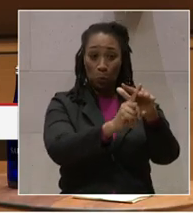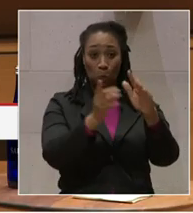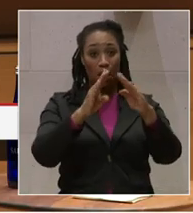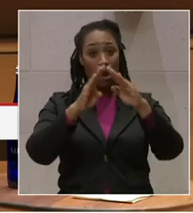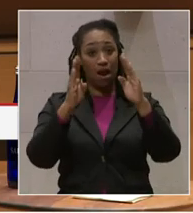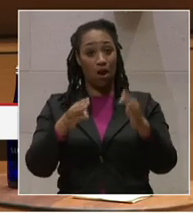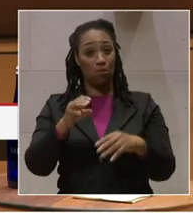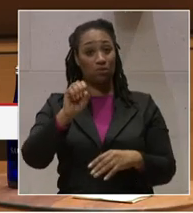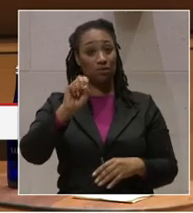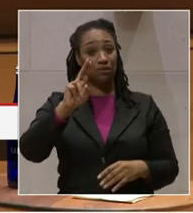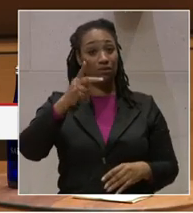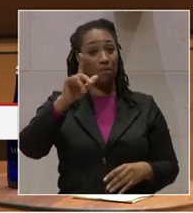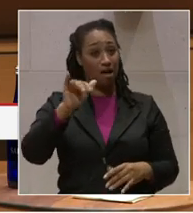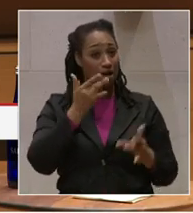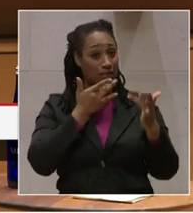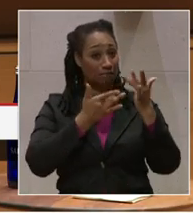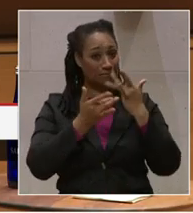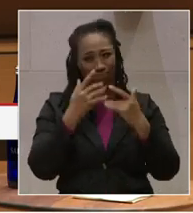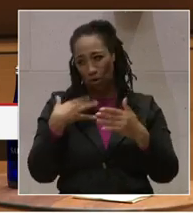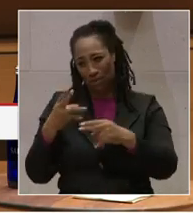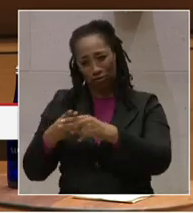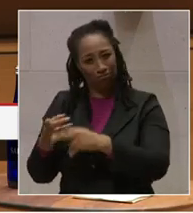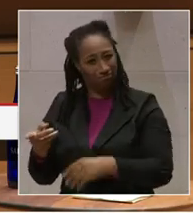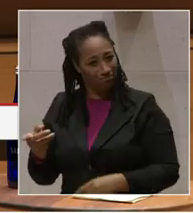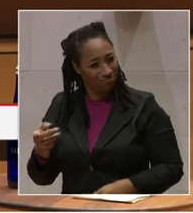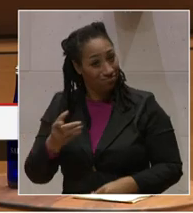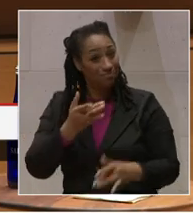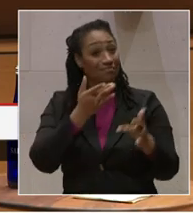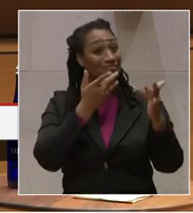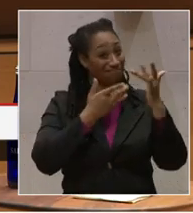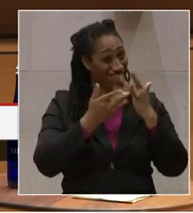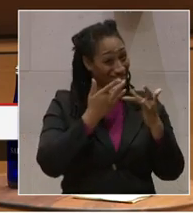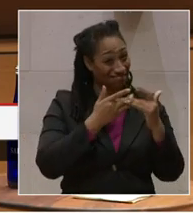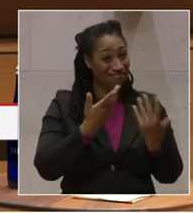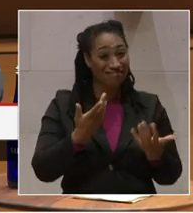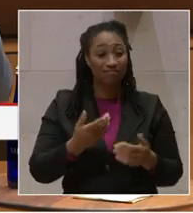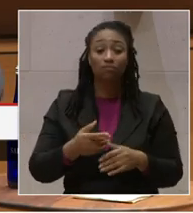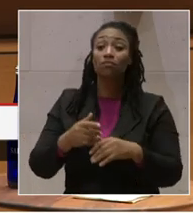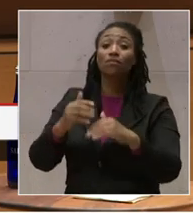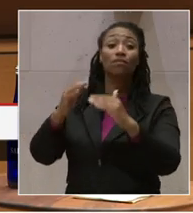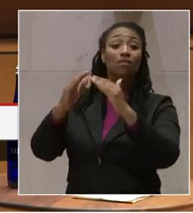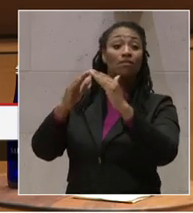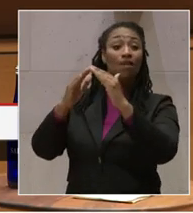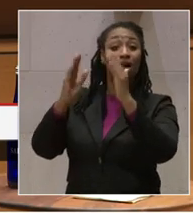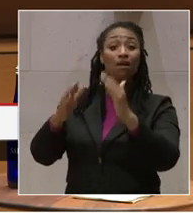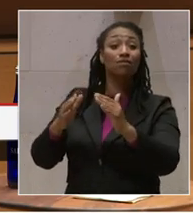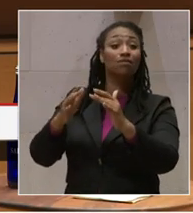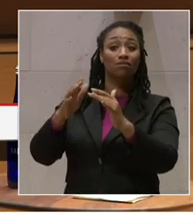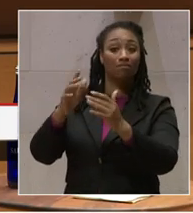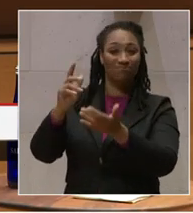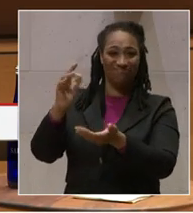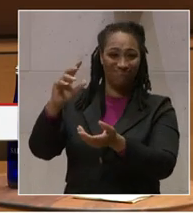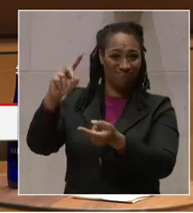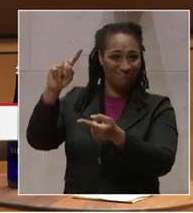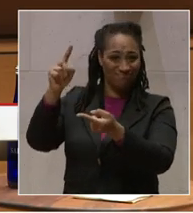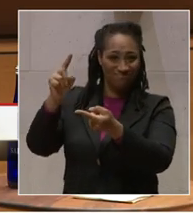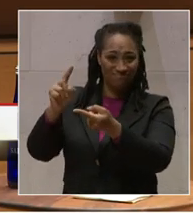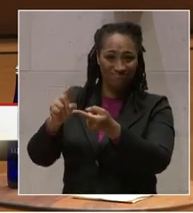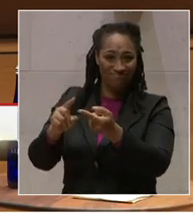mentioned. We have less production than we want. And so we have to reset